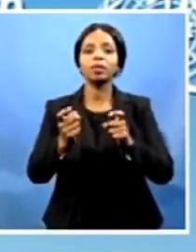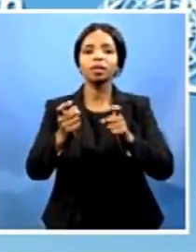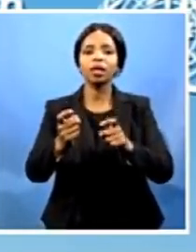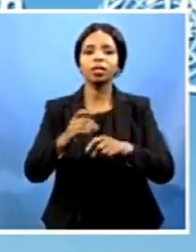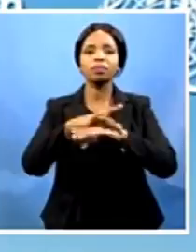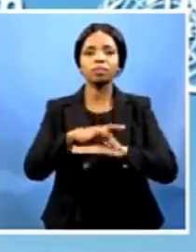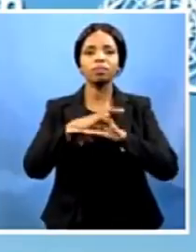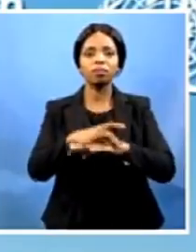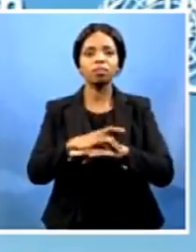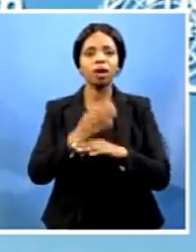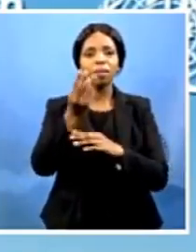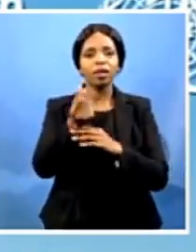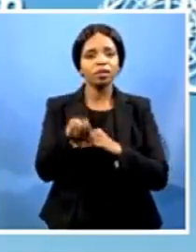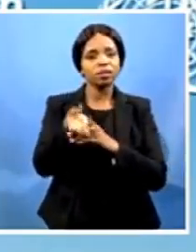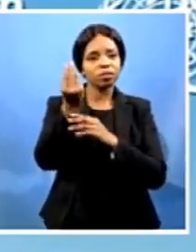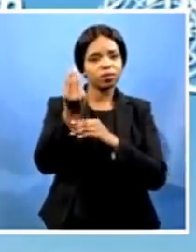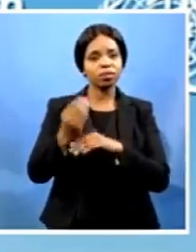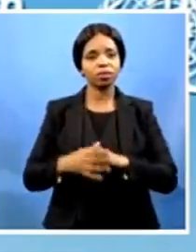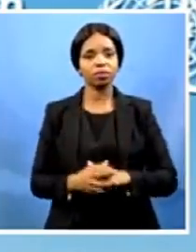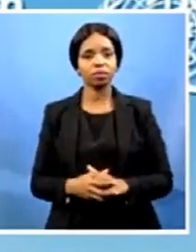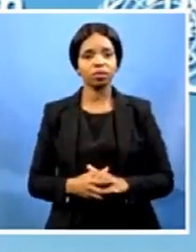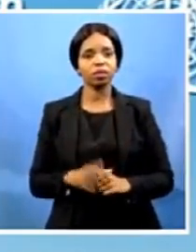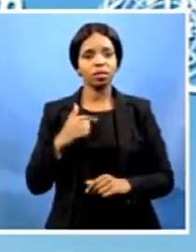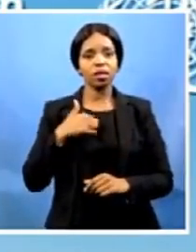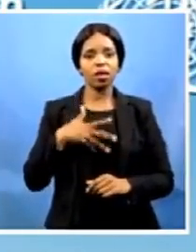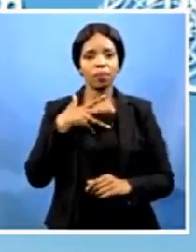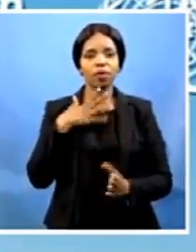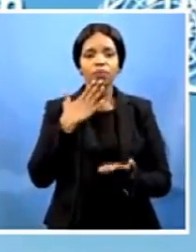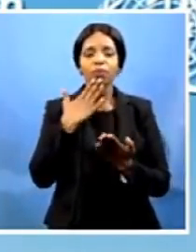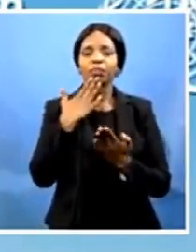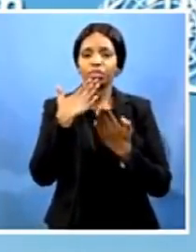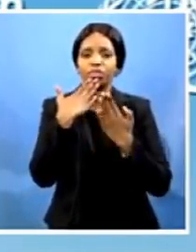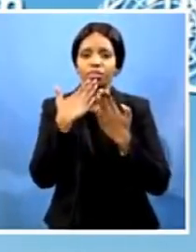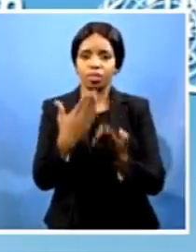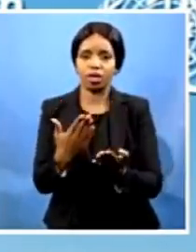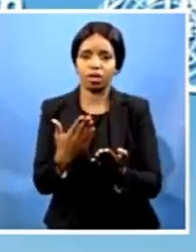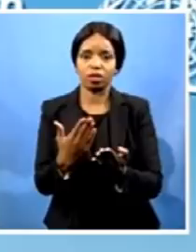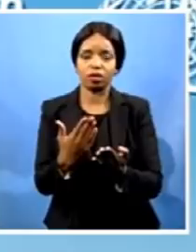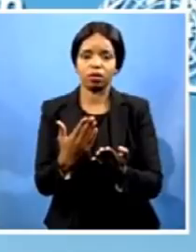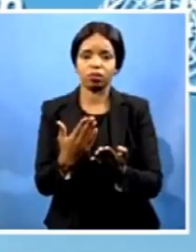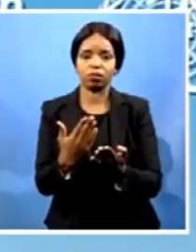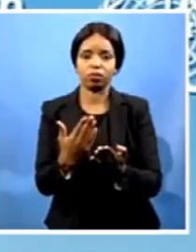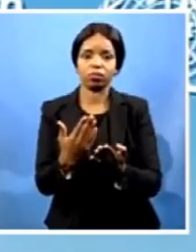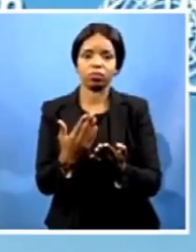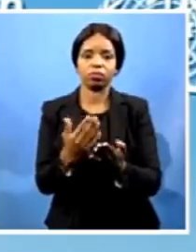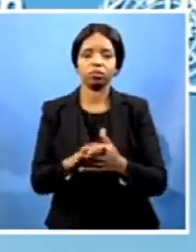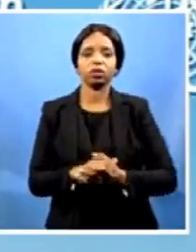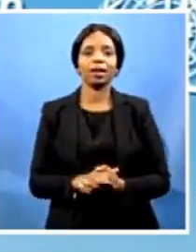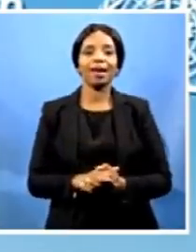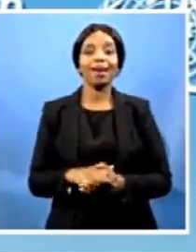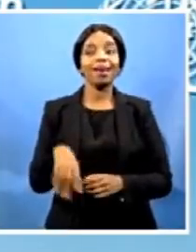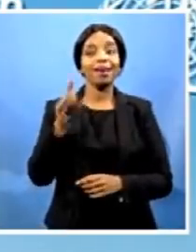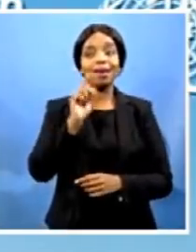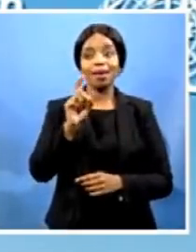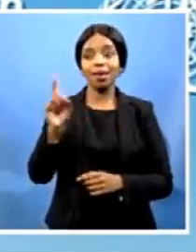like to thank GORN. In addition to supporting countries, we also track progress